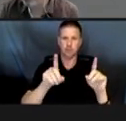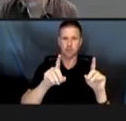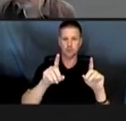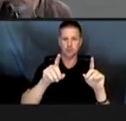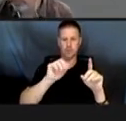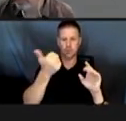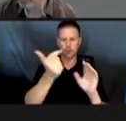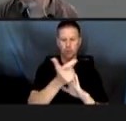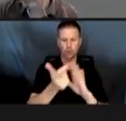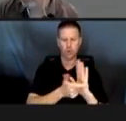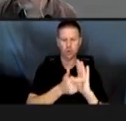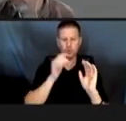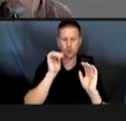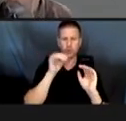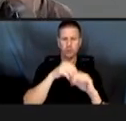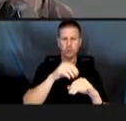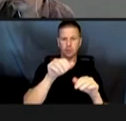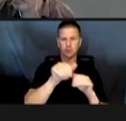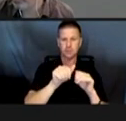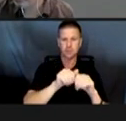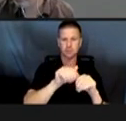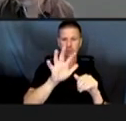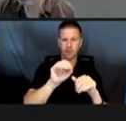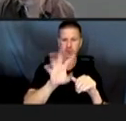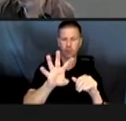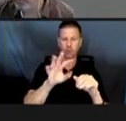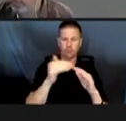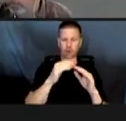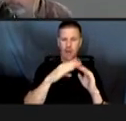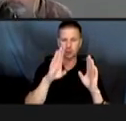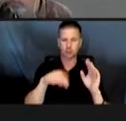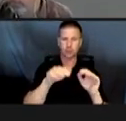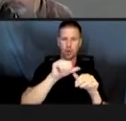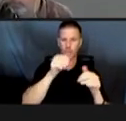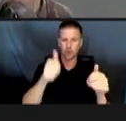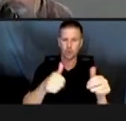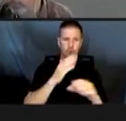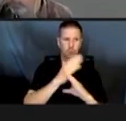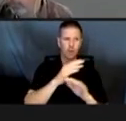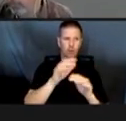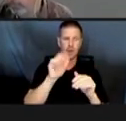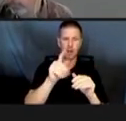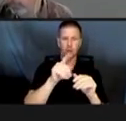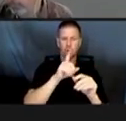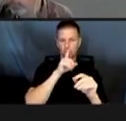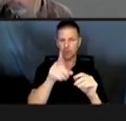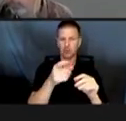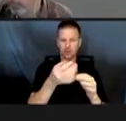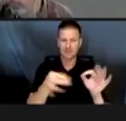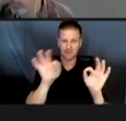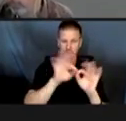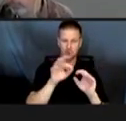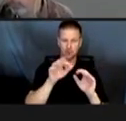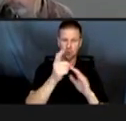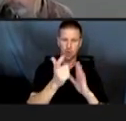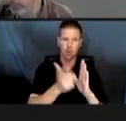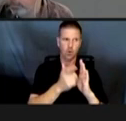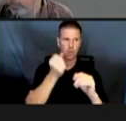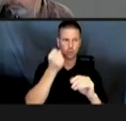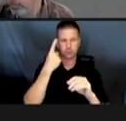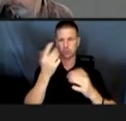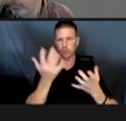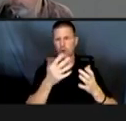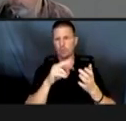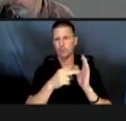other laws that were Section 504, the Fair Housing Act, the Architectural Barriers Act, are the real key laws in understanding what